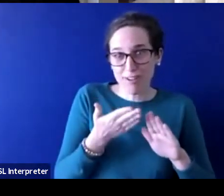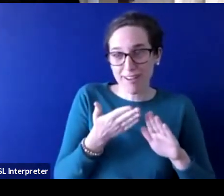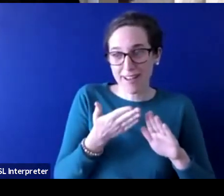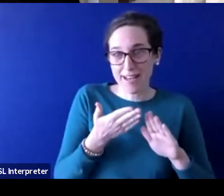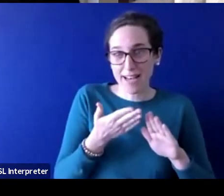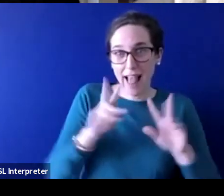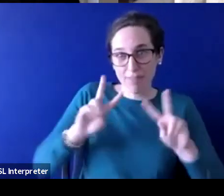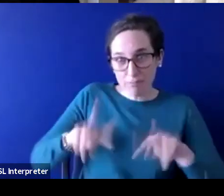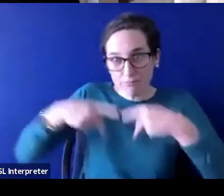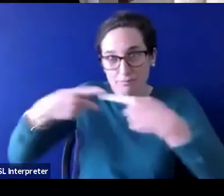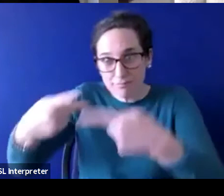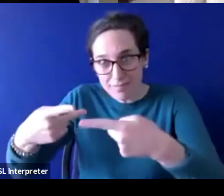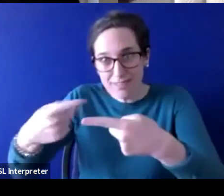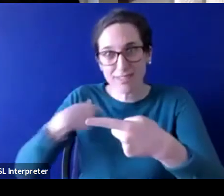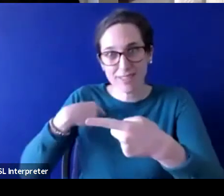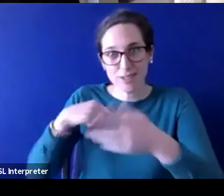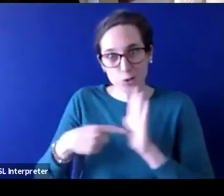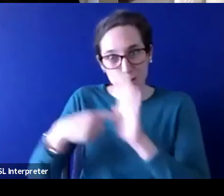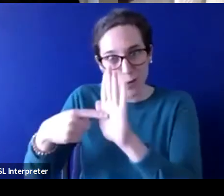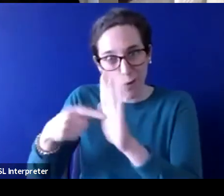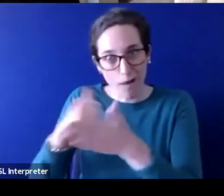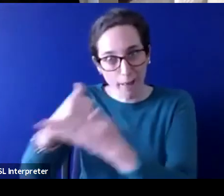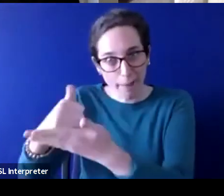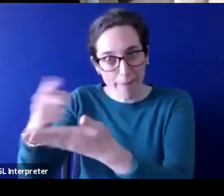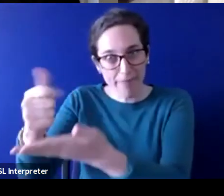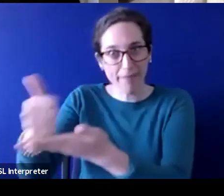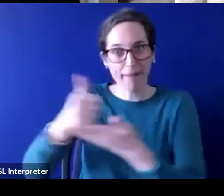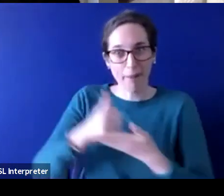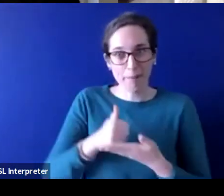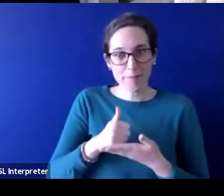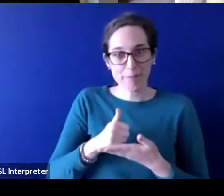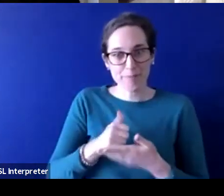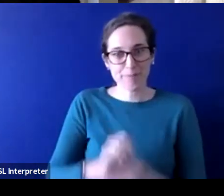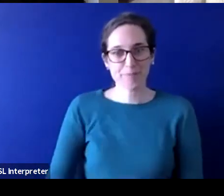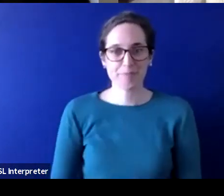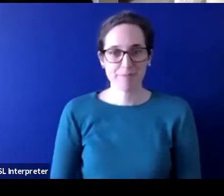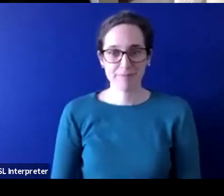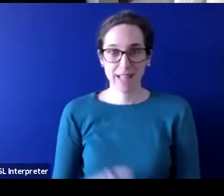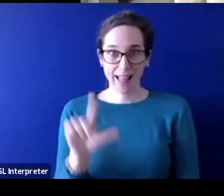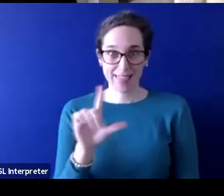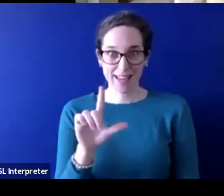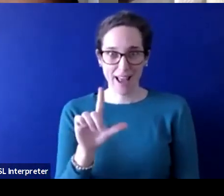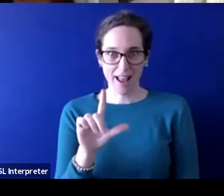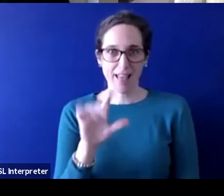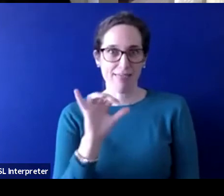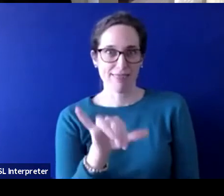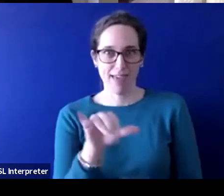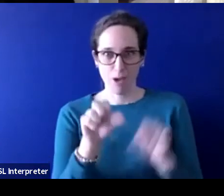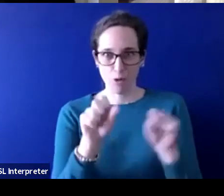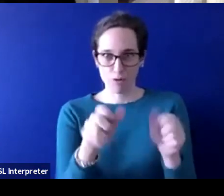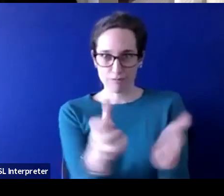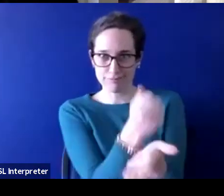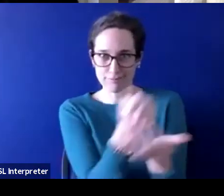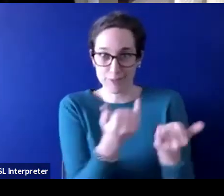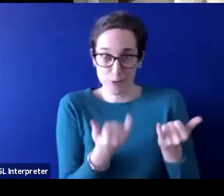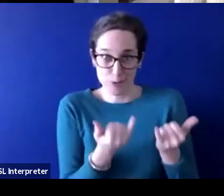can help you out and show you what people need to see. Well, now that's something they could do today. There's nothing stopping them from doing that,